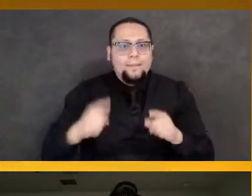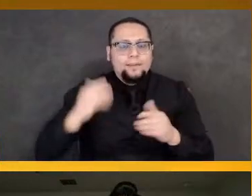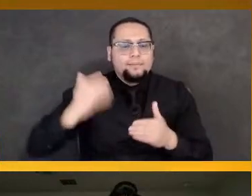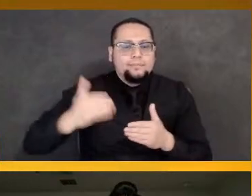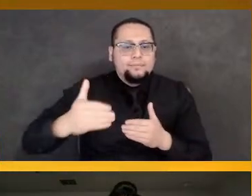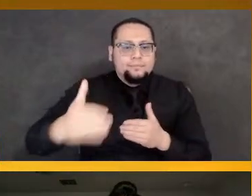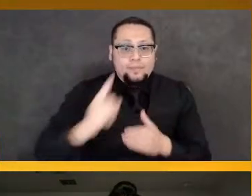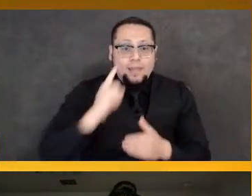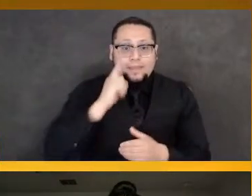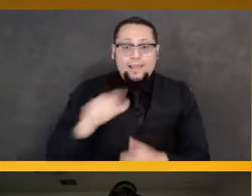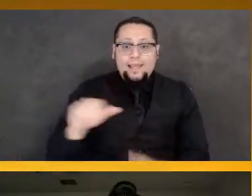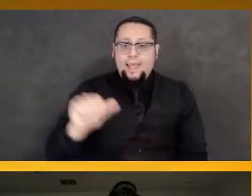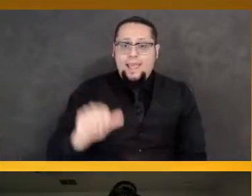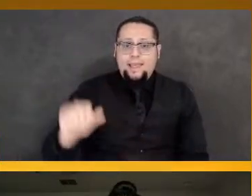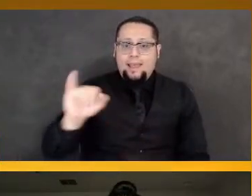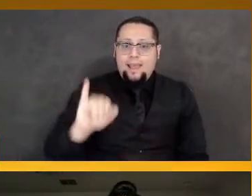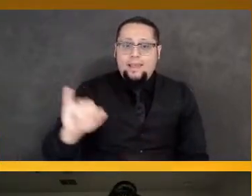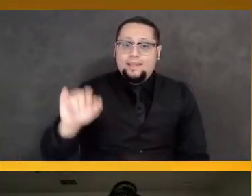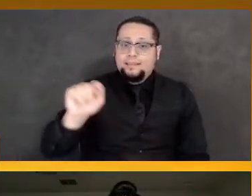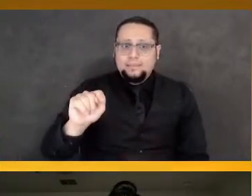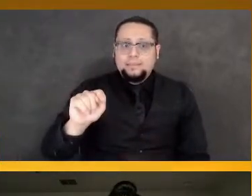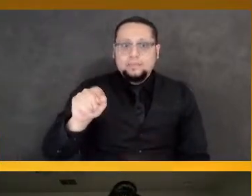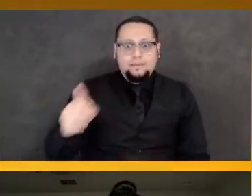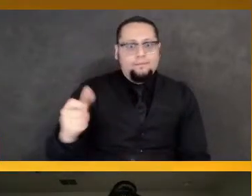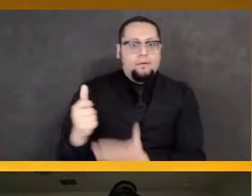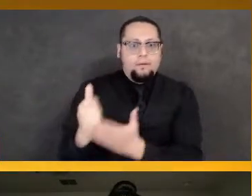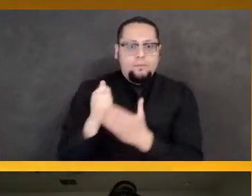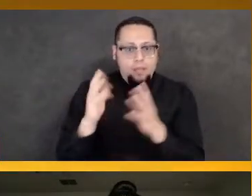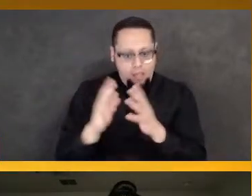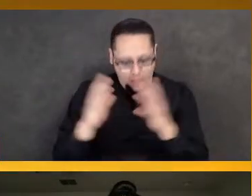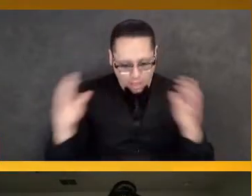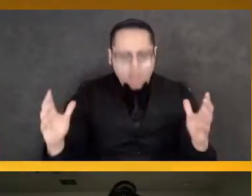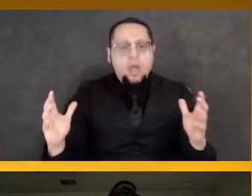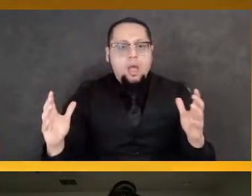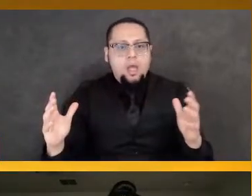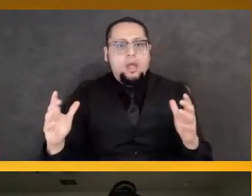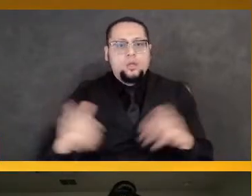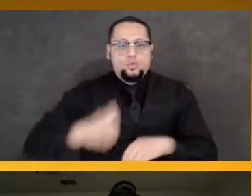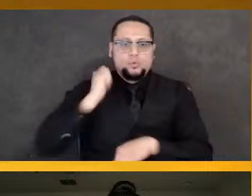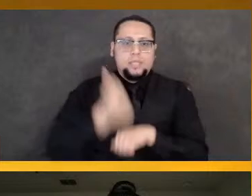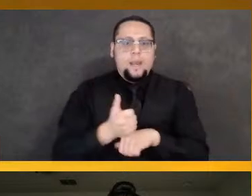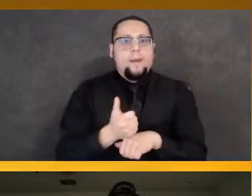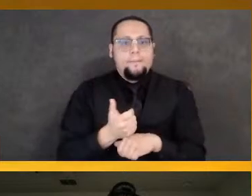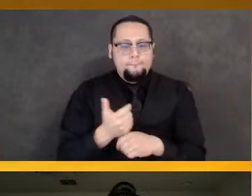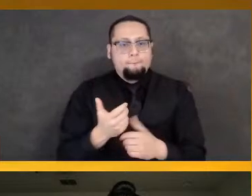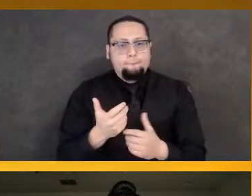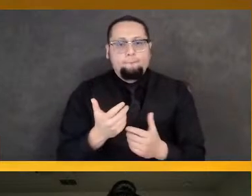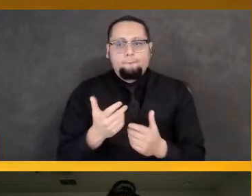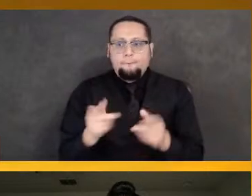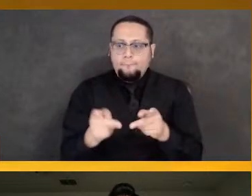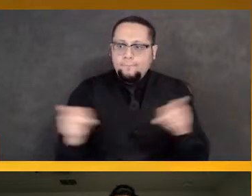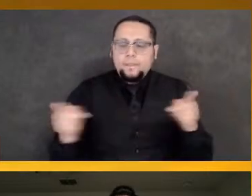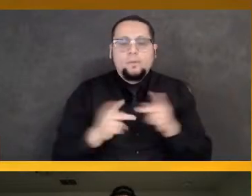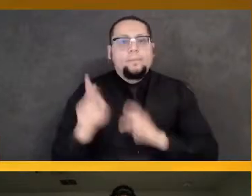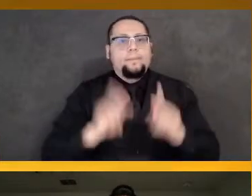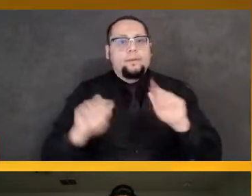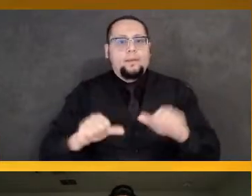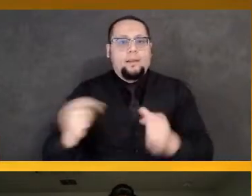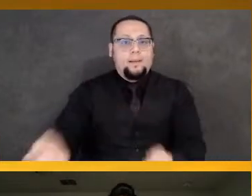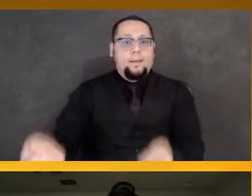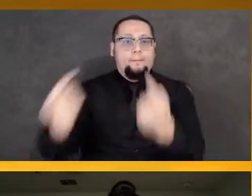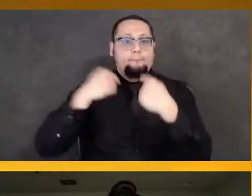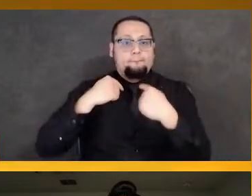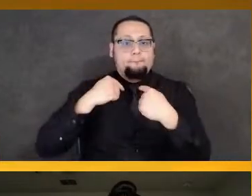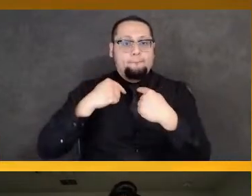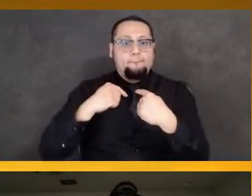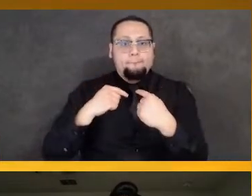AIT has done a lot to create environments where people can come and